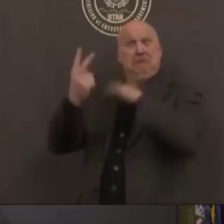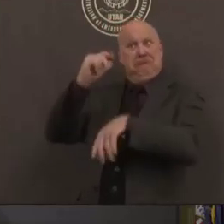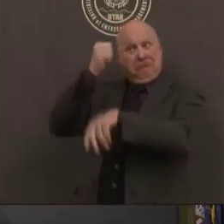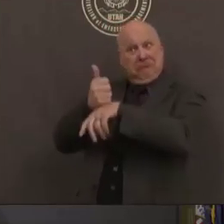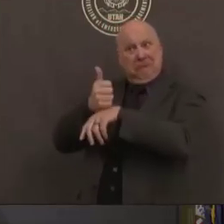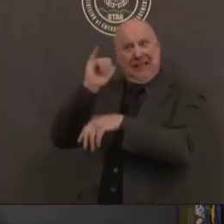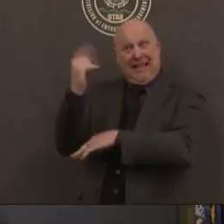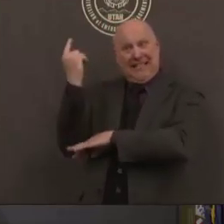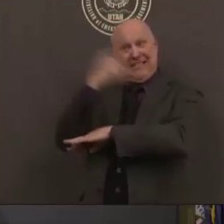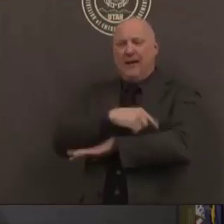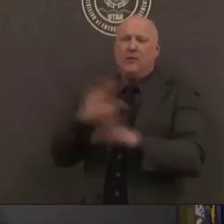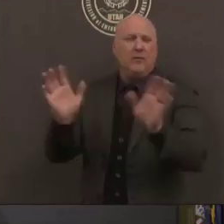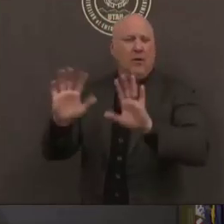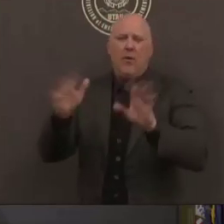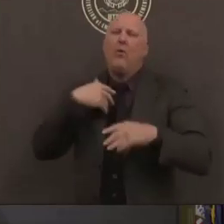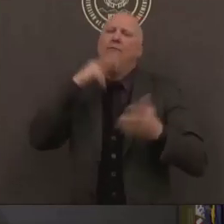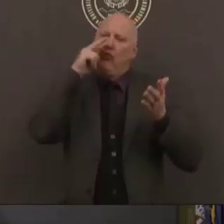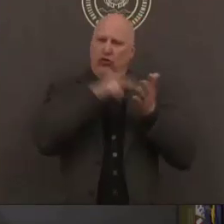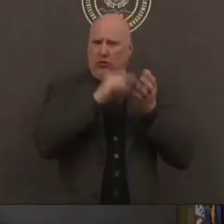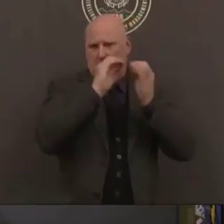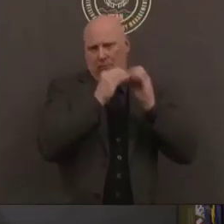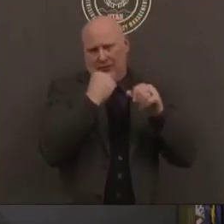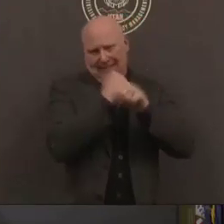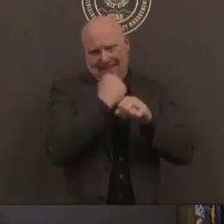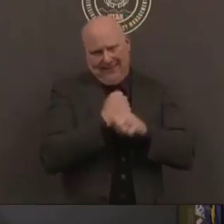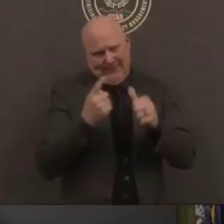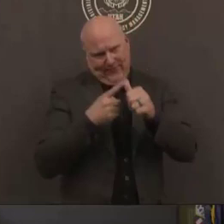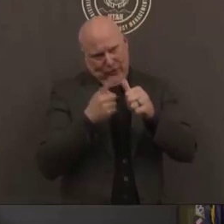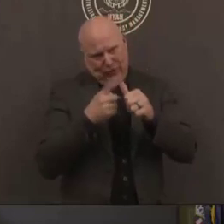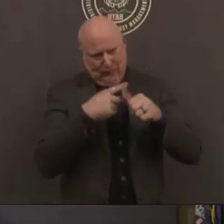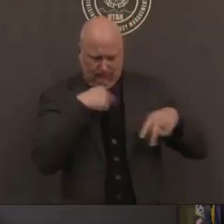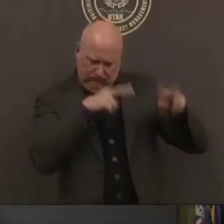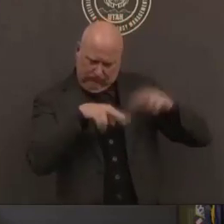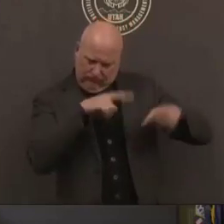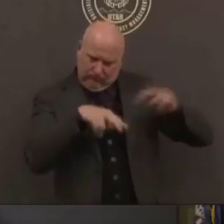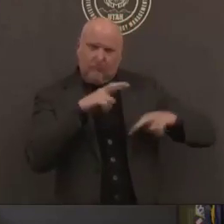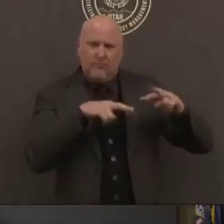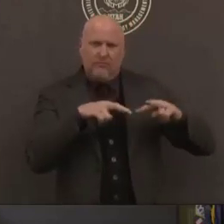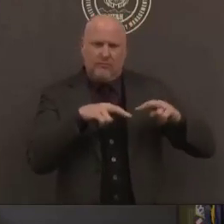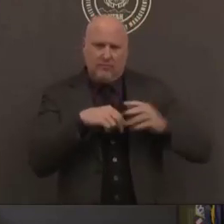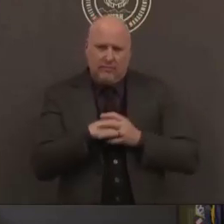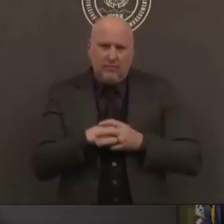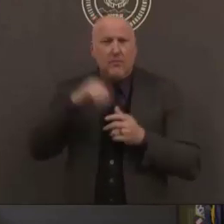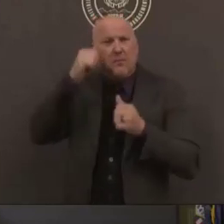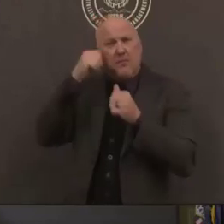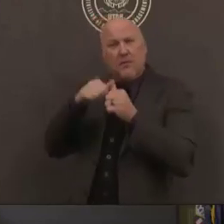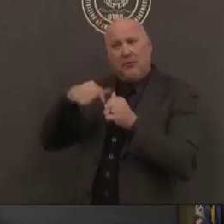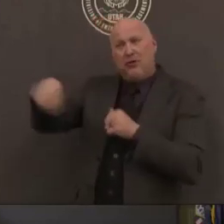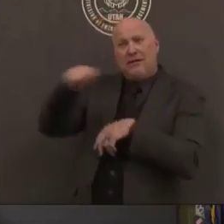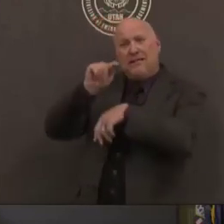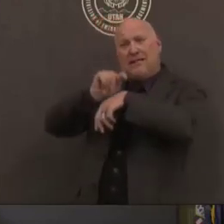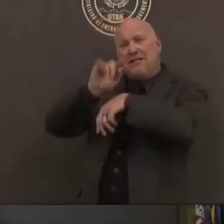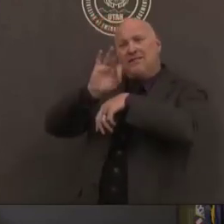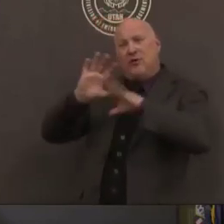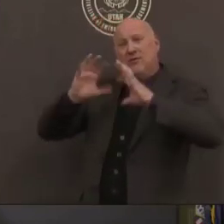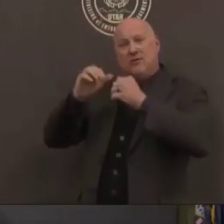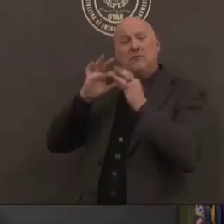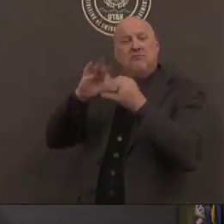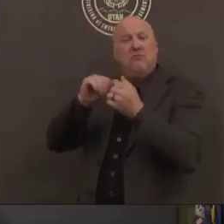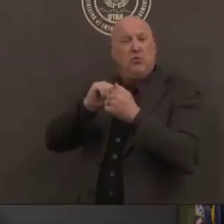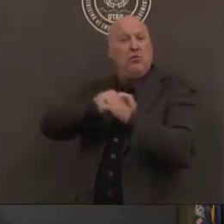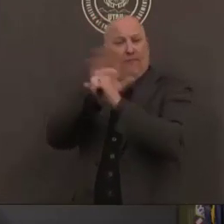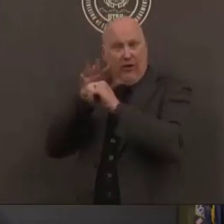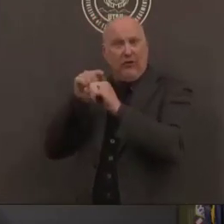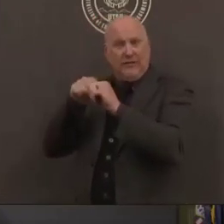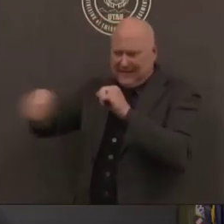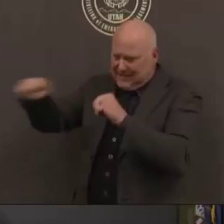all the relevant data points and supplying that to our governor's office so that they have the best evidence at their fingertips in order to make good policy decisions, both for